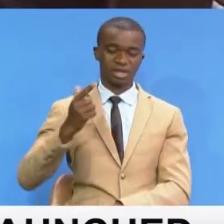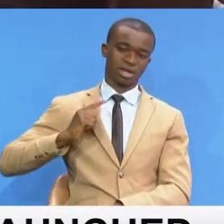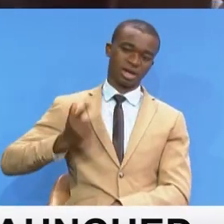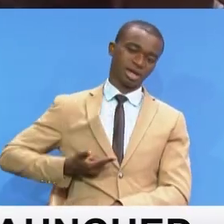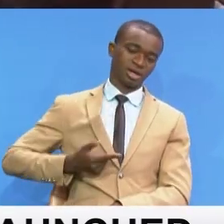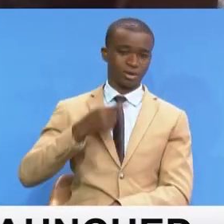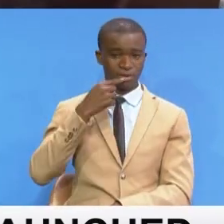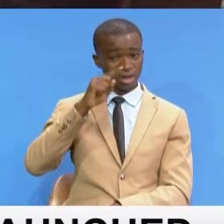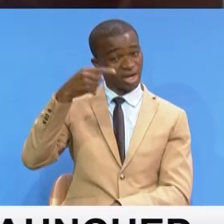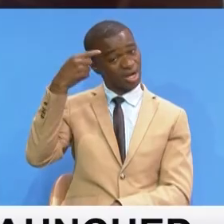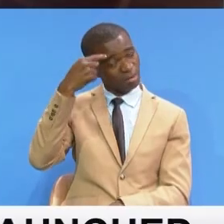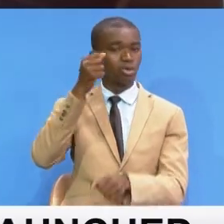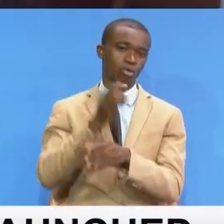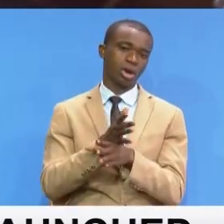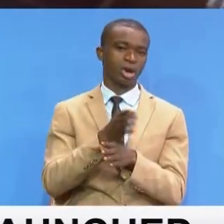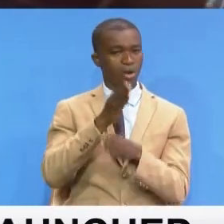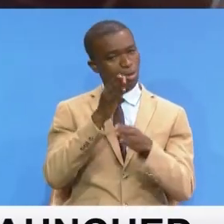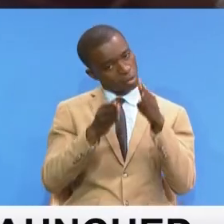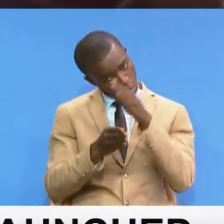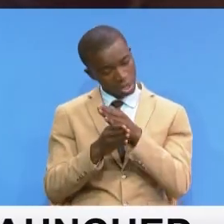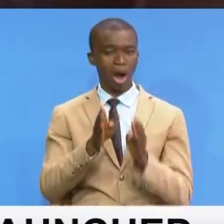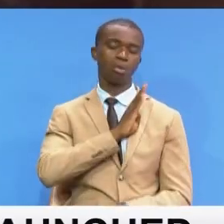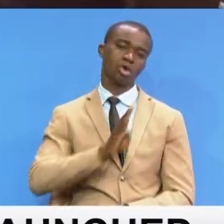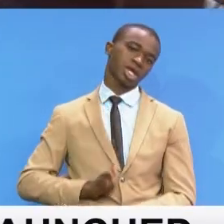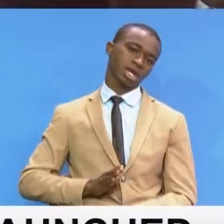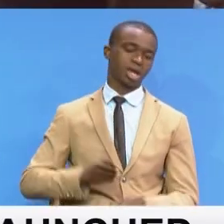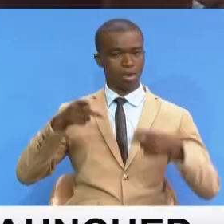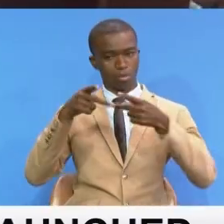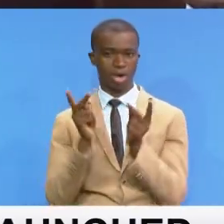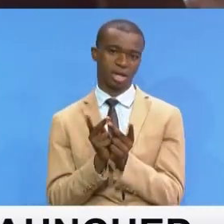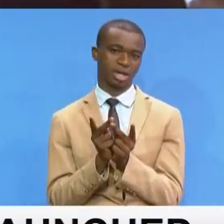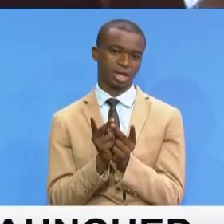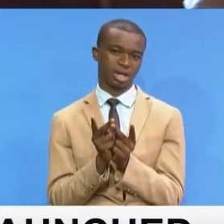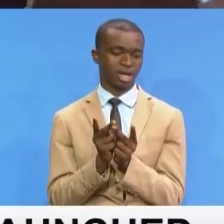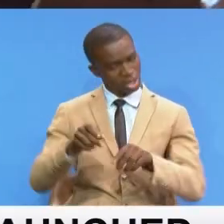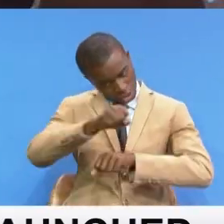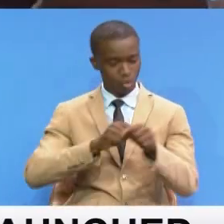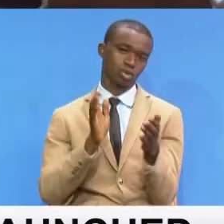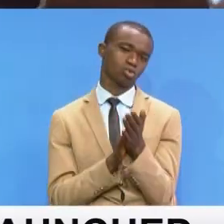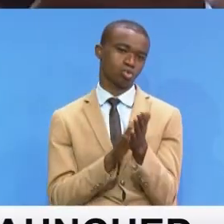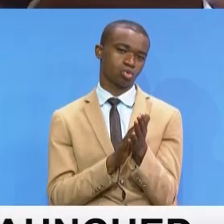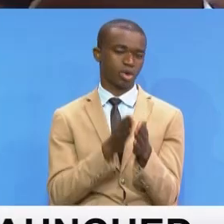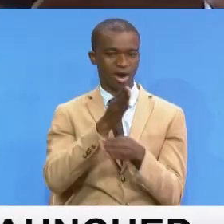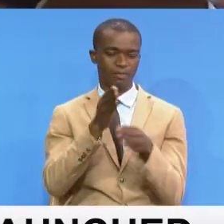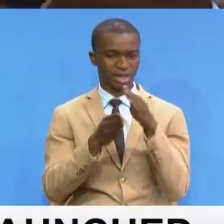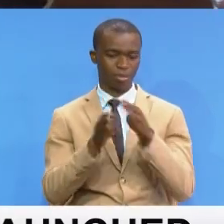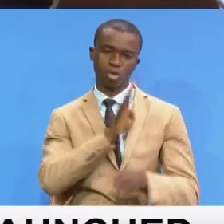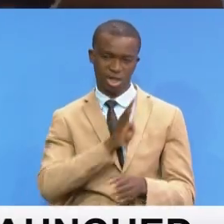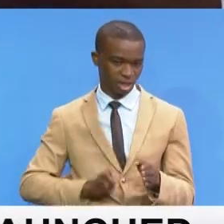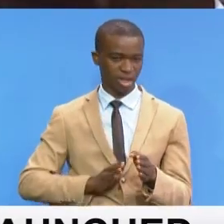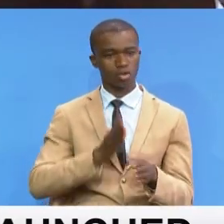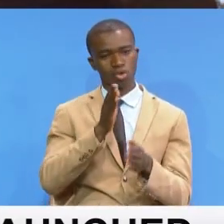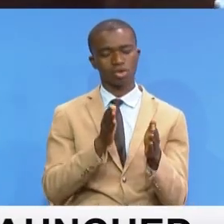said the government has already constructed modern boarding facilities at Kapoche Secondary. The good news is that even if